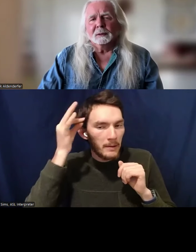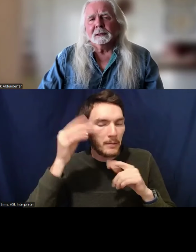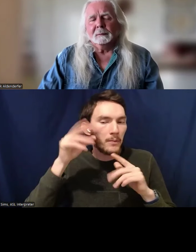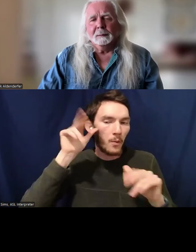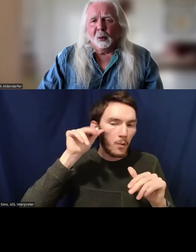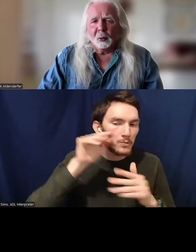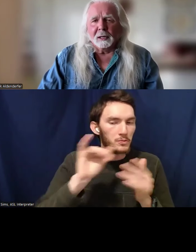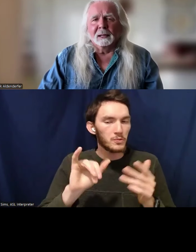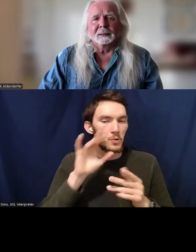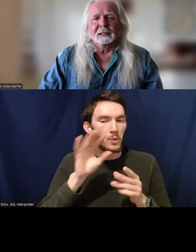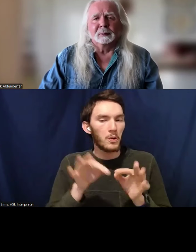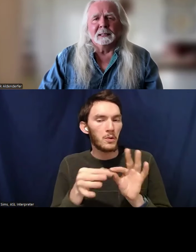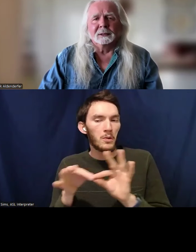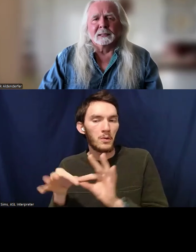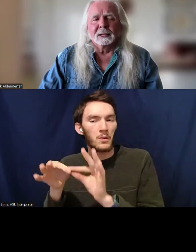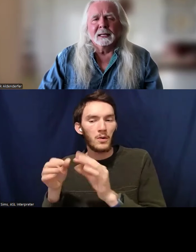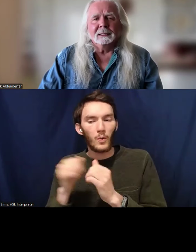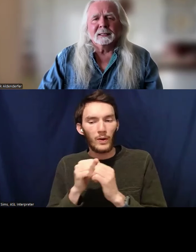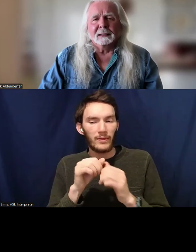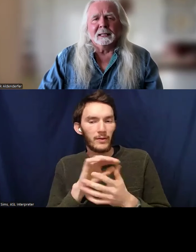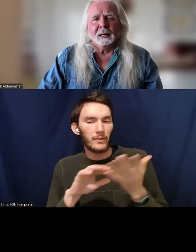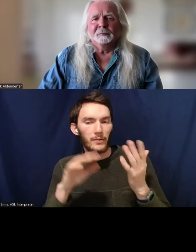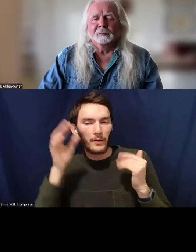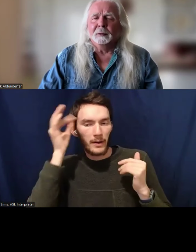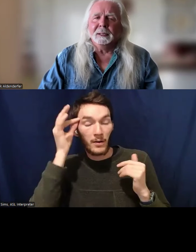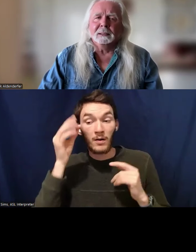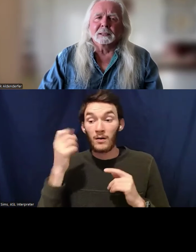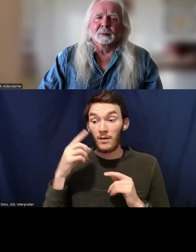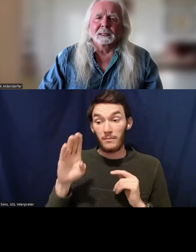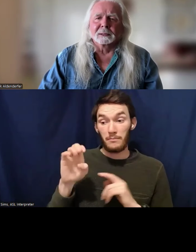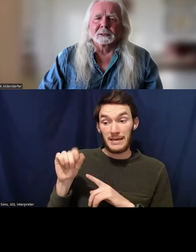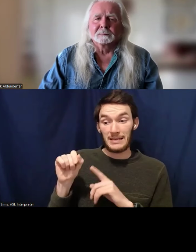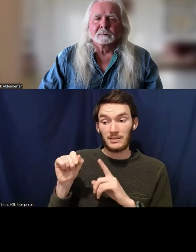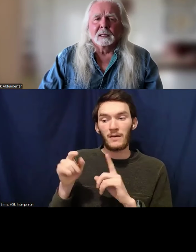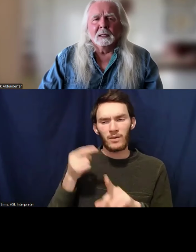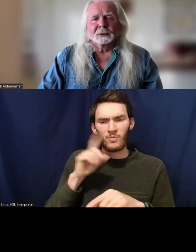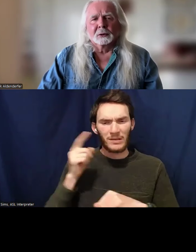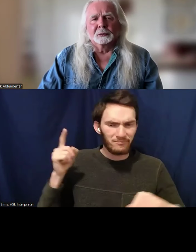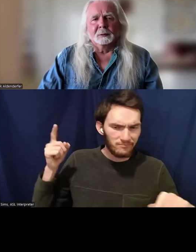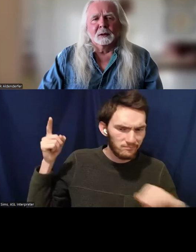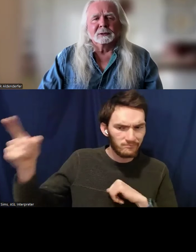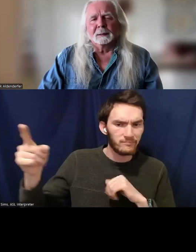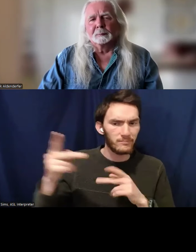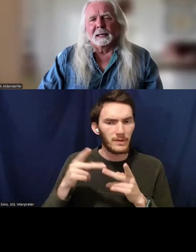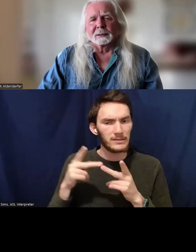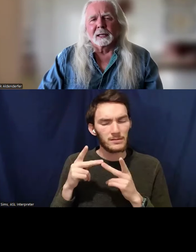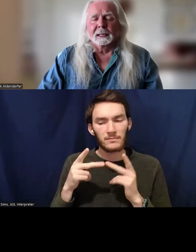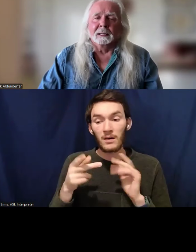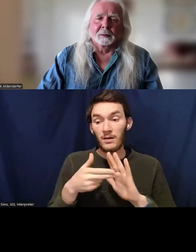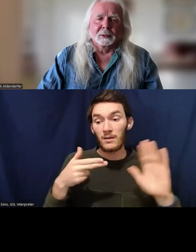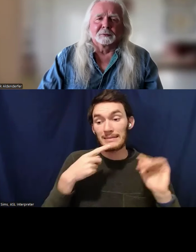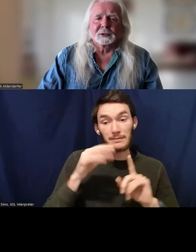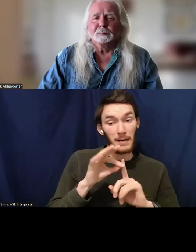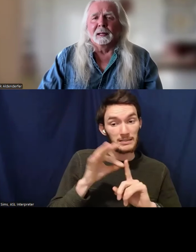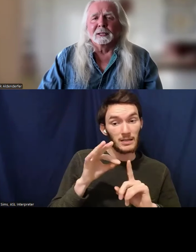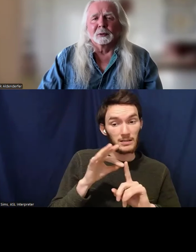But what's important about these beads is that they come from very distant places. So the ones labeled Pakistani